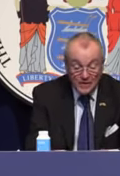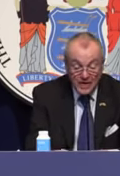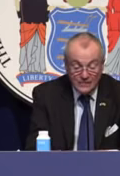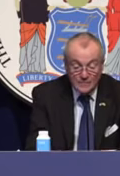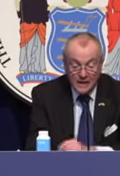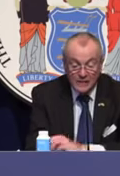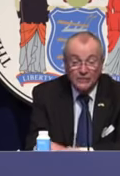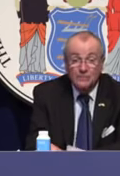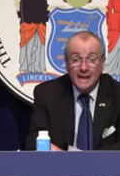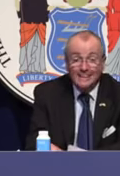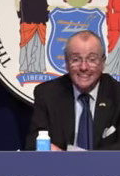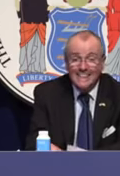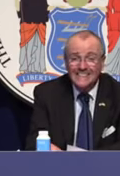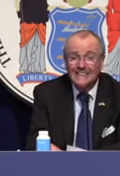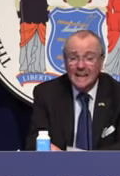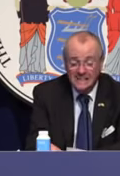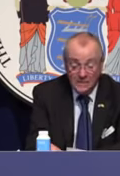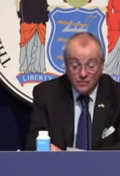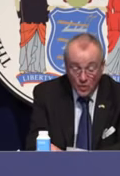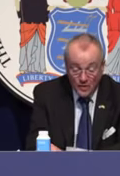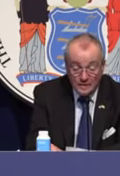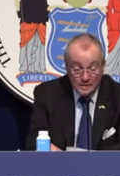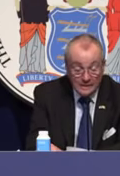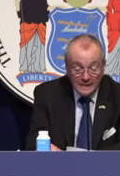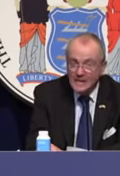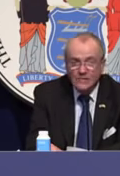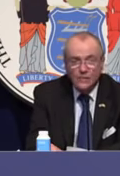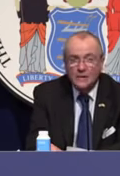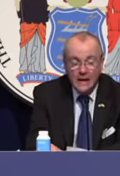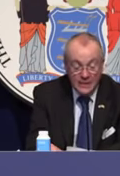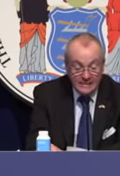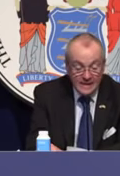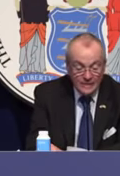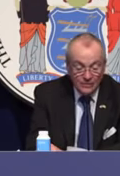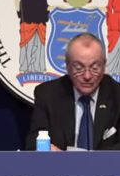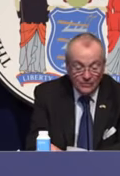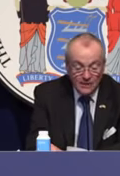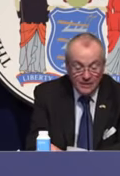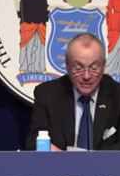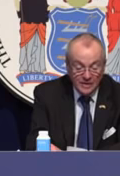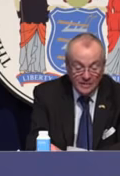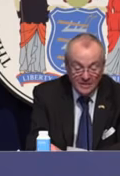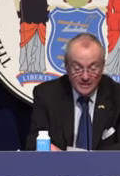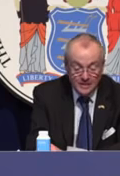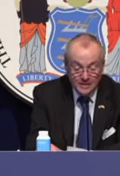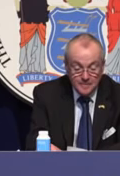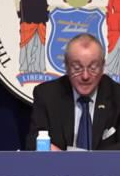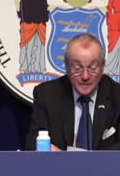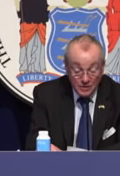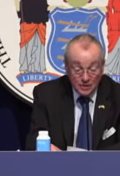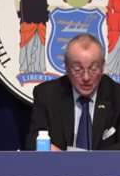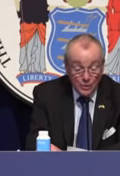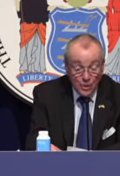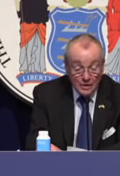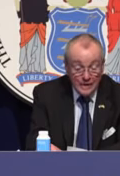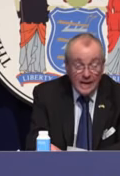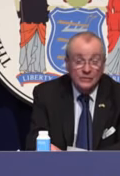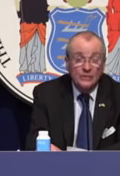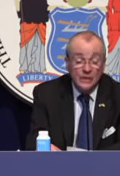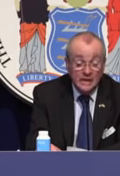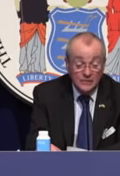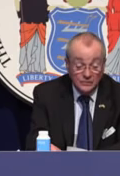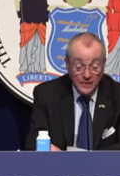was HIV positive back in 1994 and never allowed that diagnosis to become a stigma. In addition to her work at